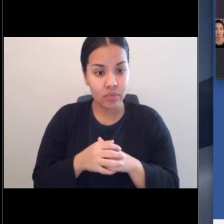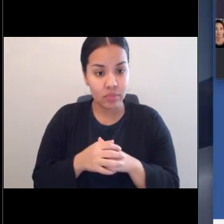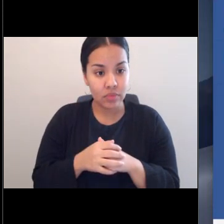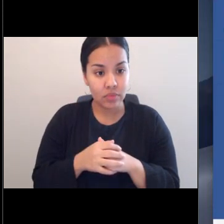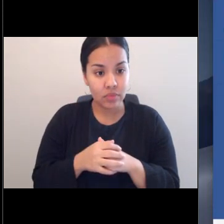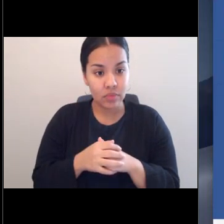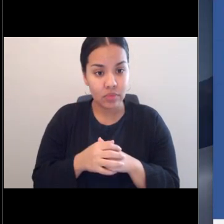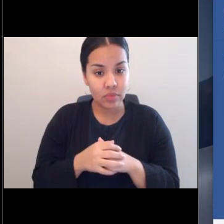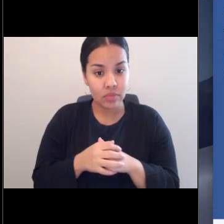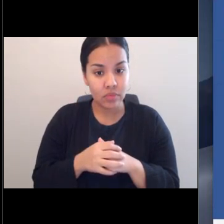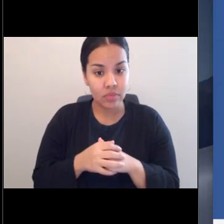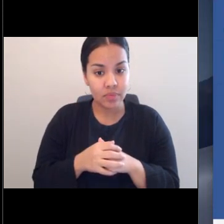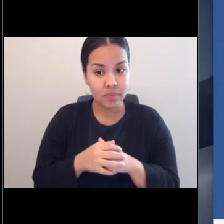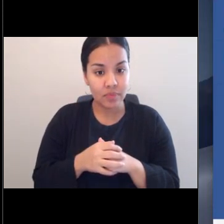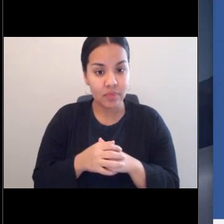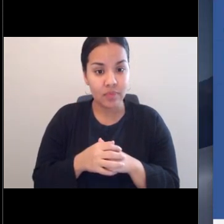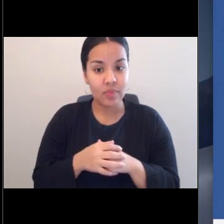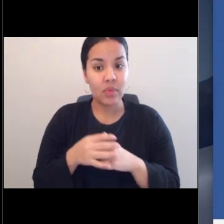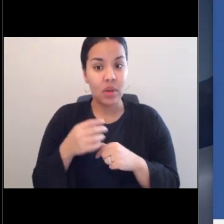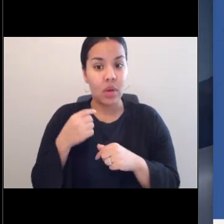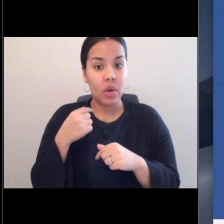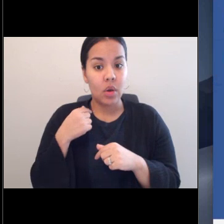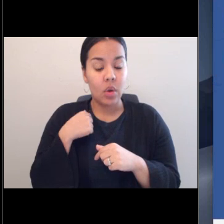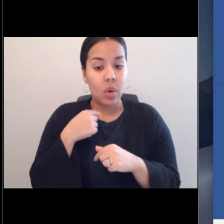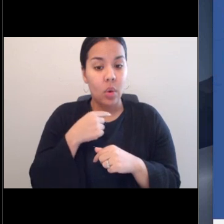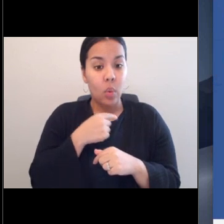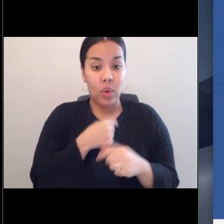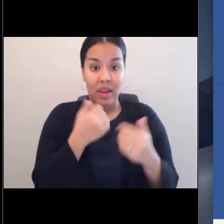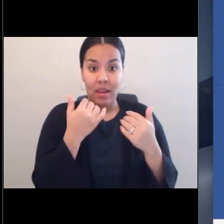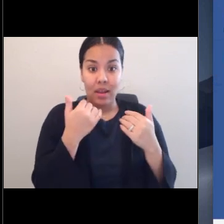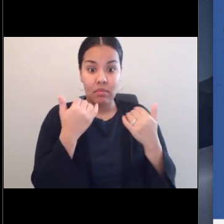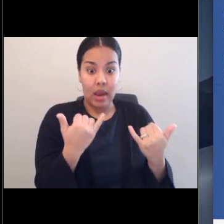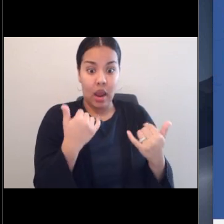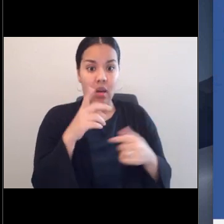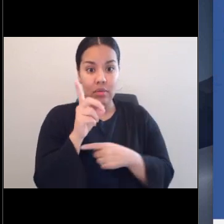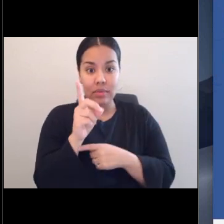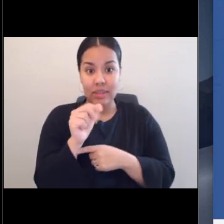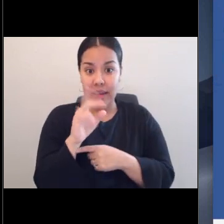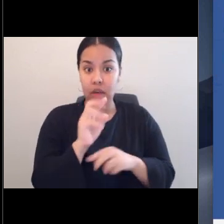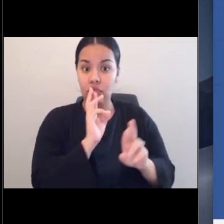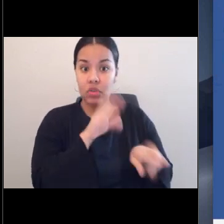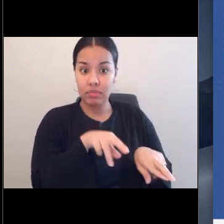Oh, whoops. We could just now we have your screen, your whole screen again.